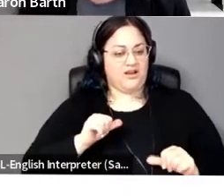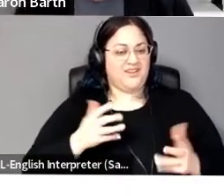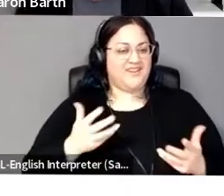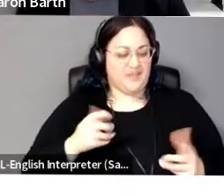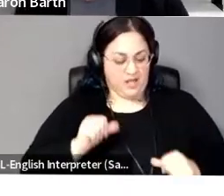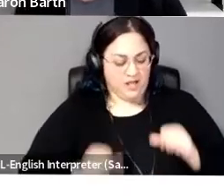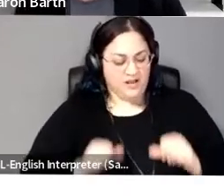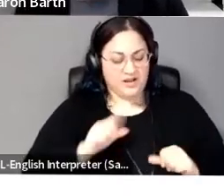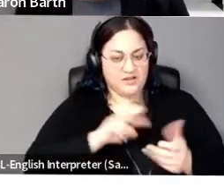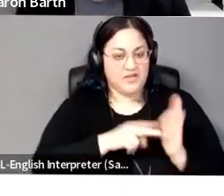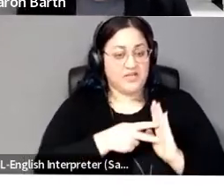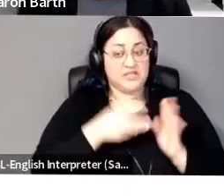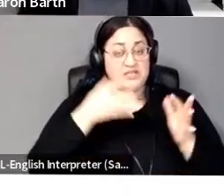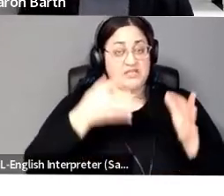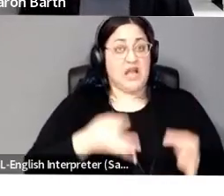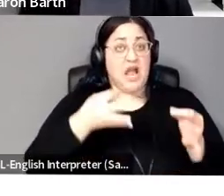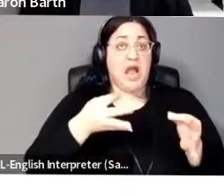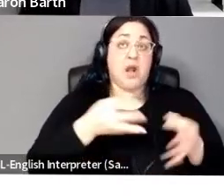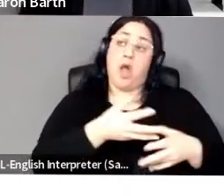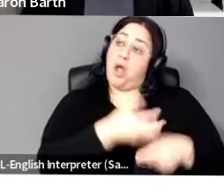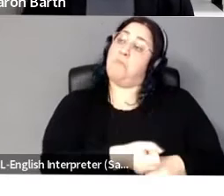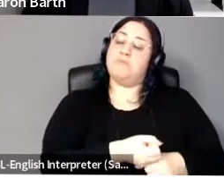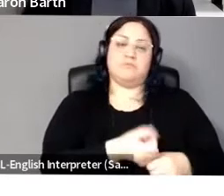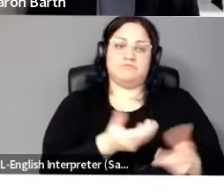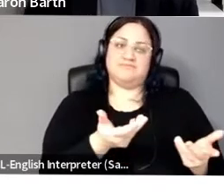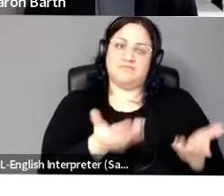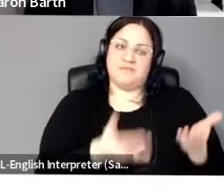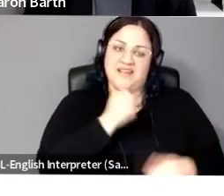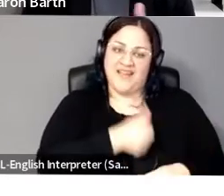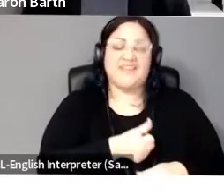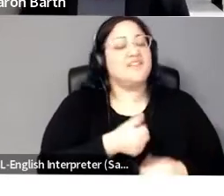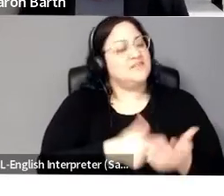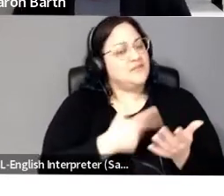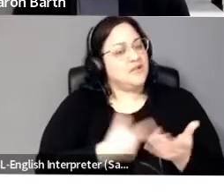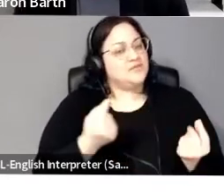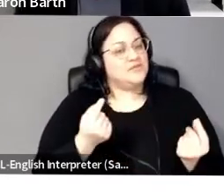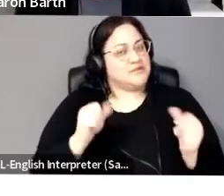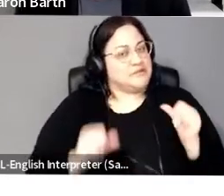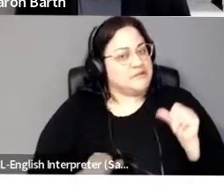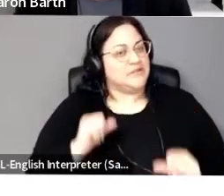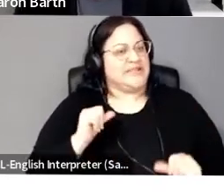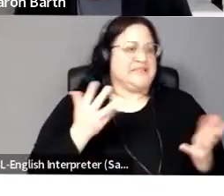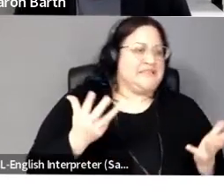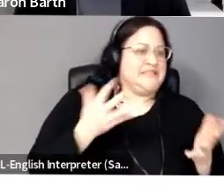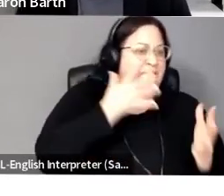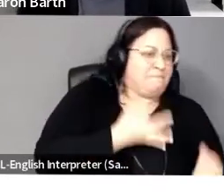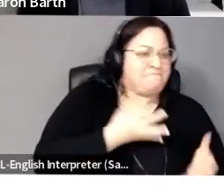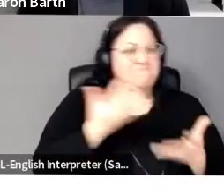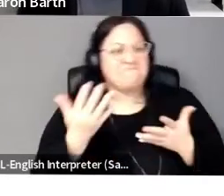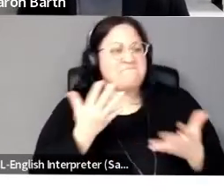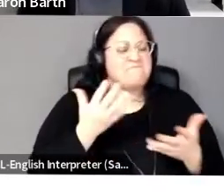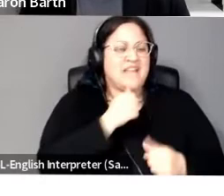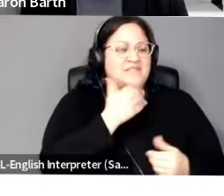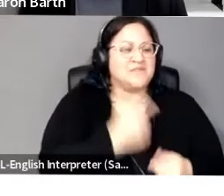know exactly how they're going to play out. And so we take on a level of risk in the actions that